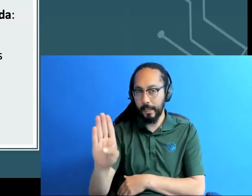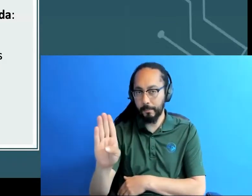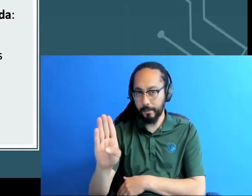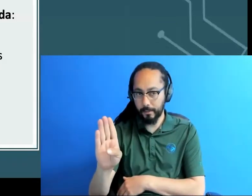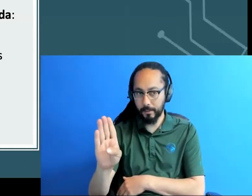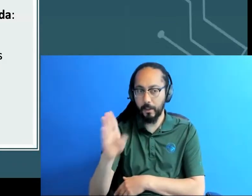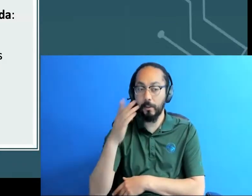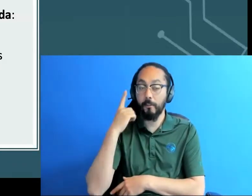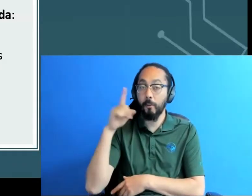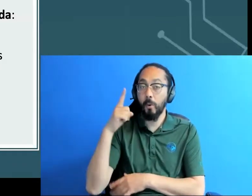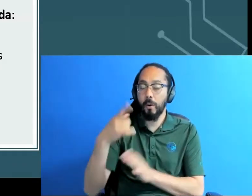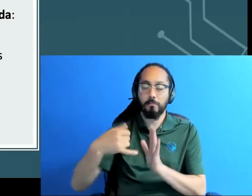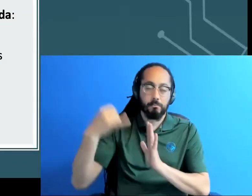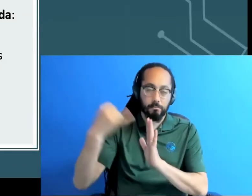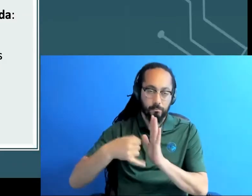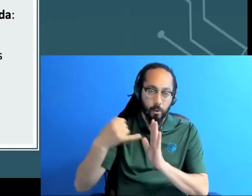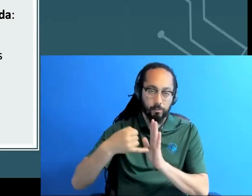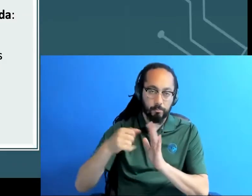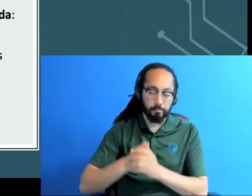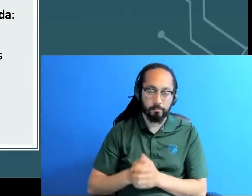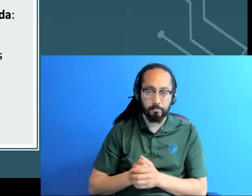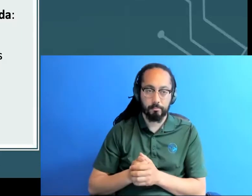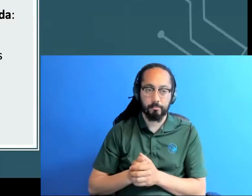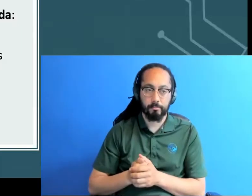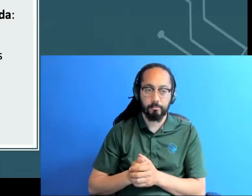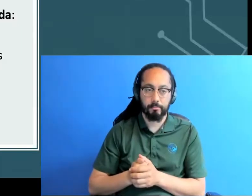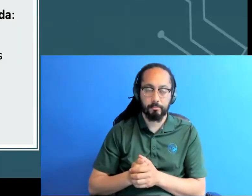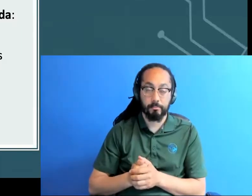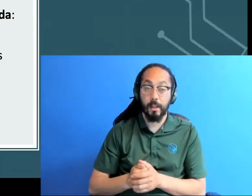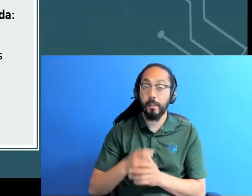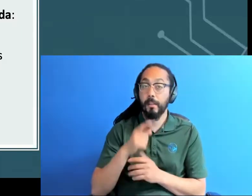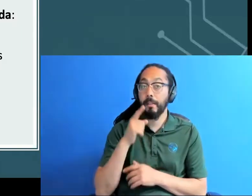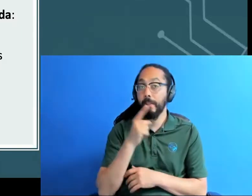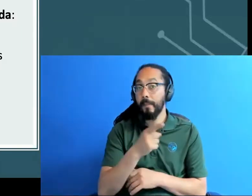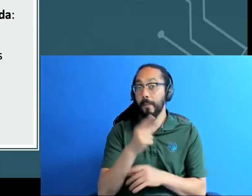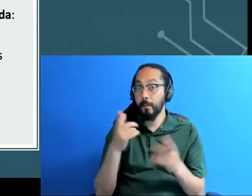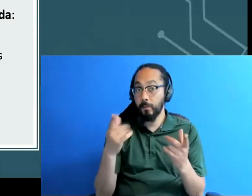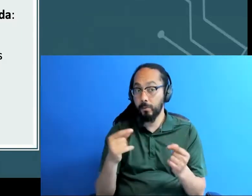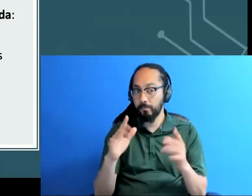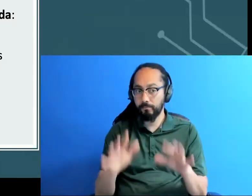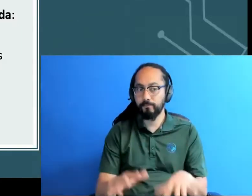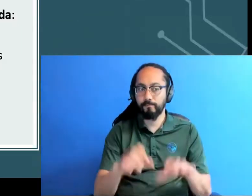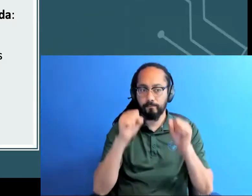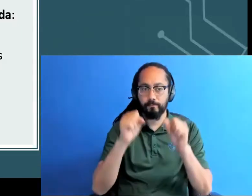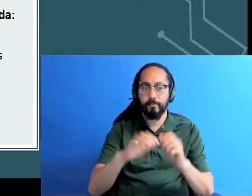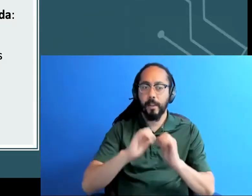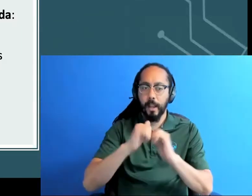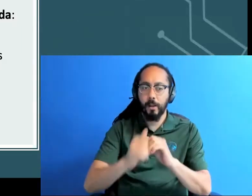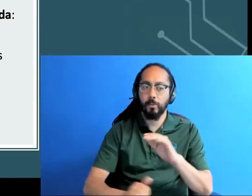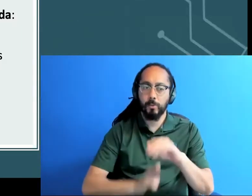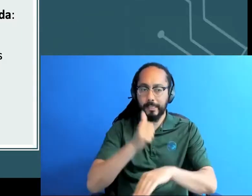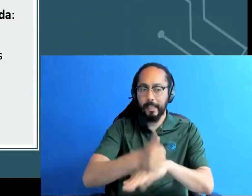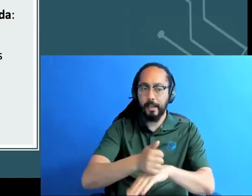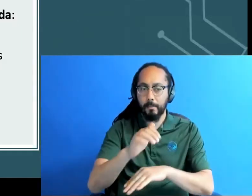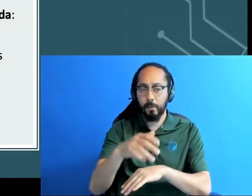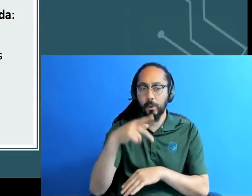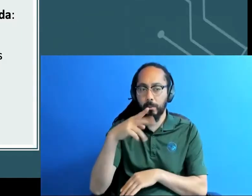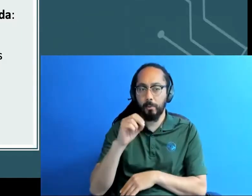and they had sessions on how to set up a hands-on session on how to set up your profile on Culture